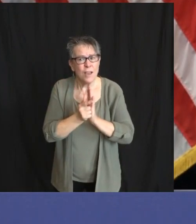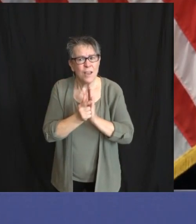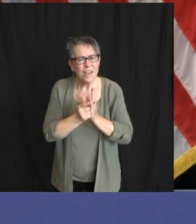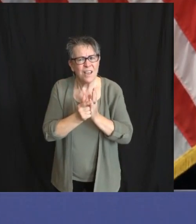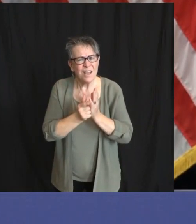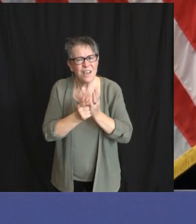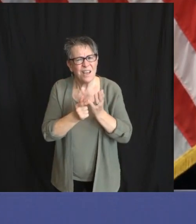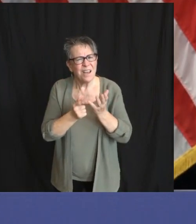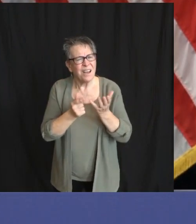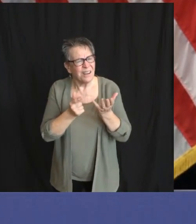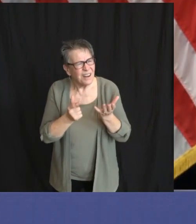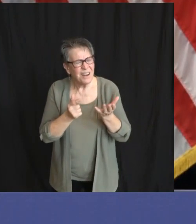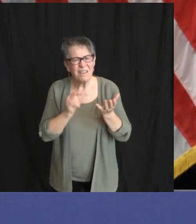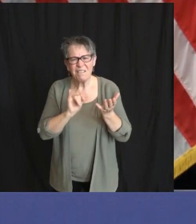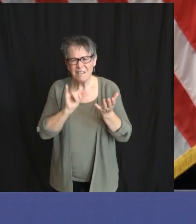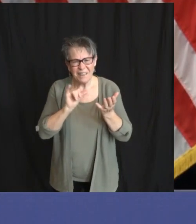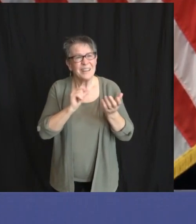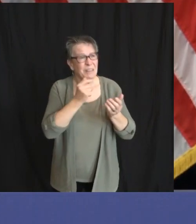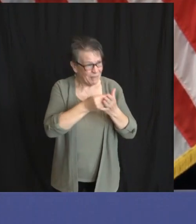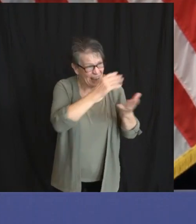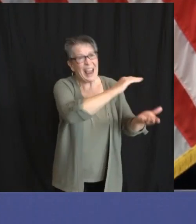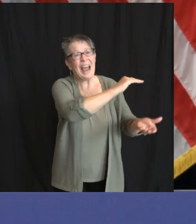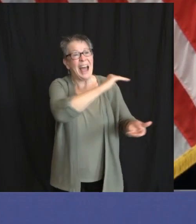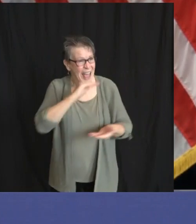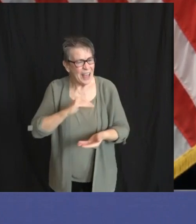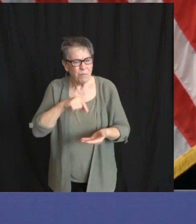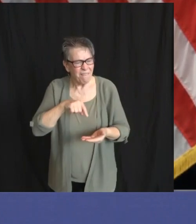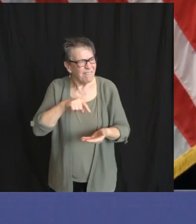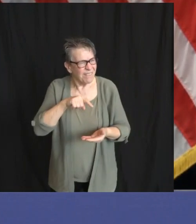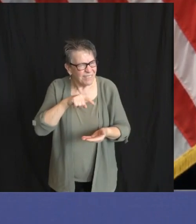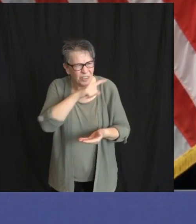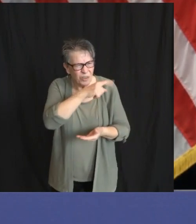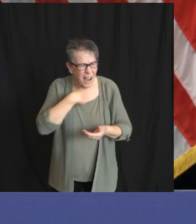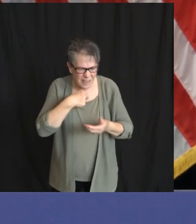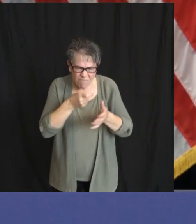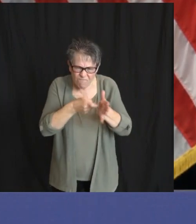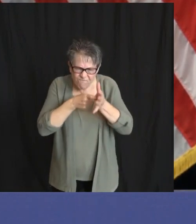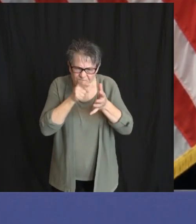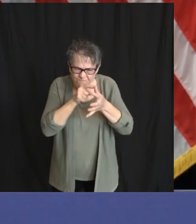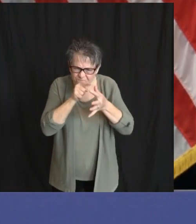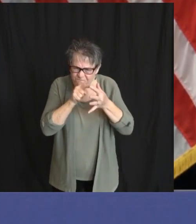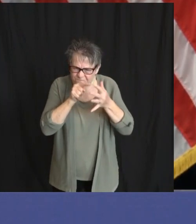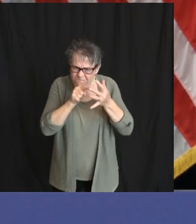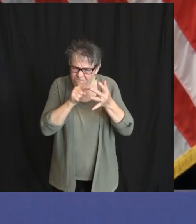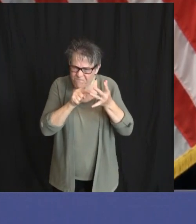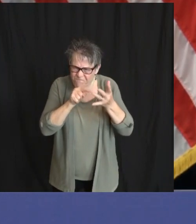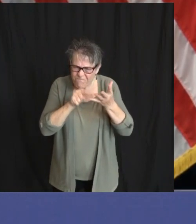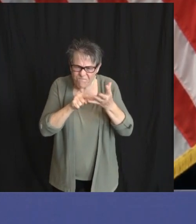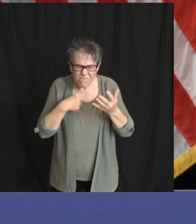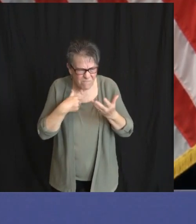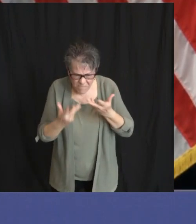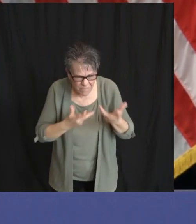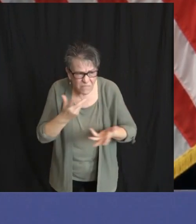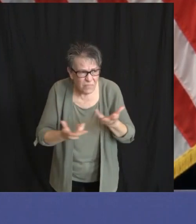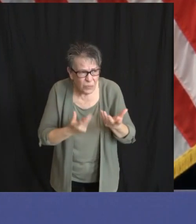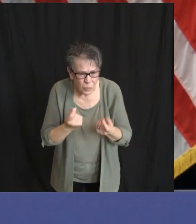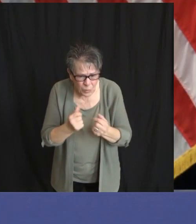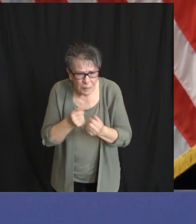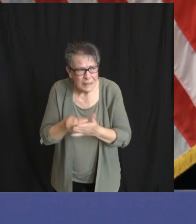the congressional leaders, other governors. I mentioned I was on with Governor Hogan I've lost track yesterday, the day before, who's the chair